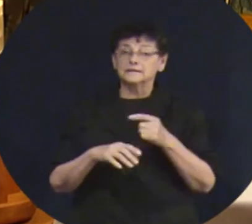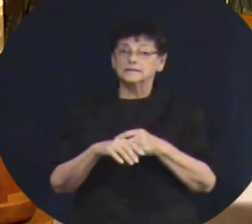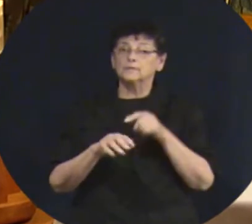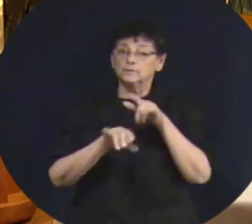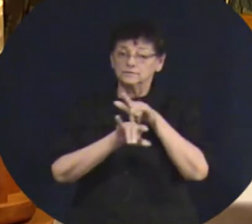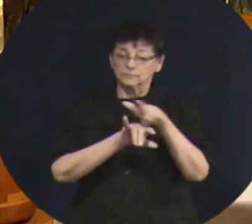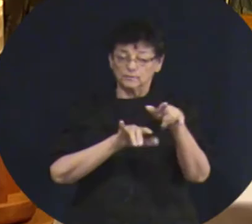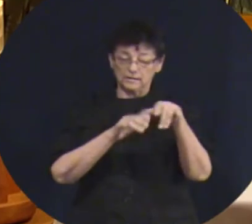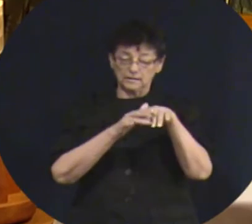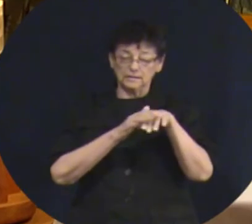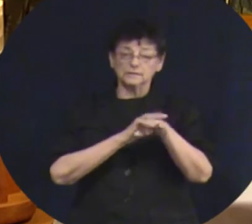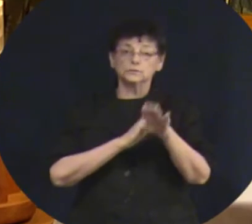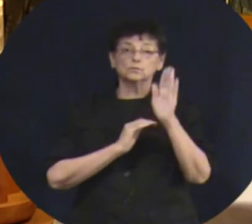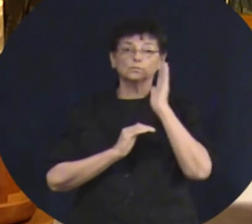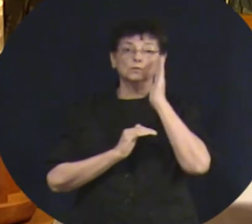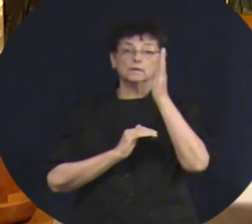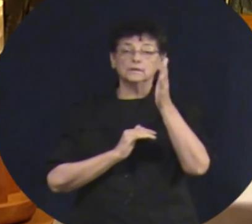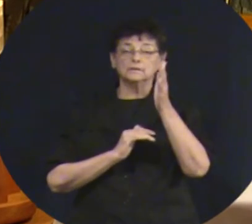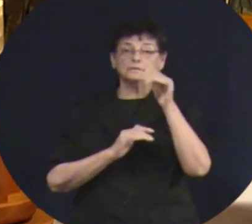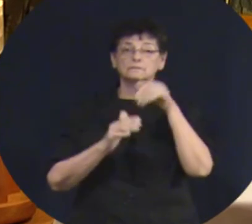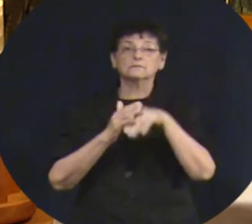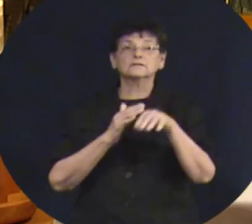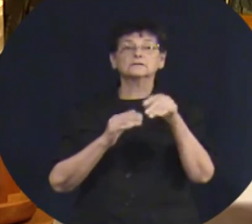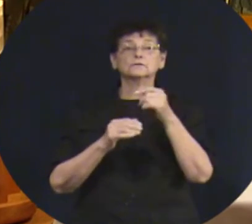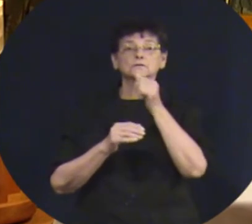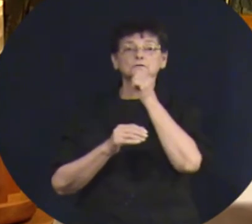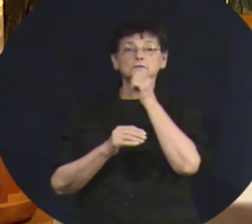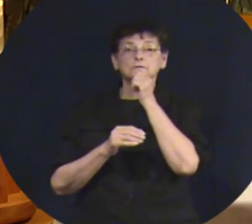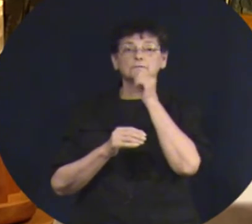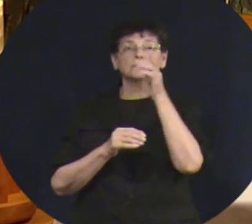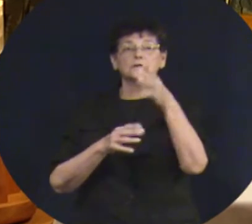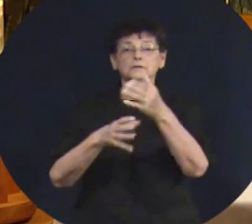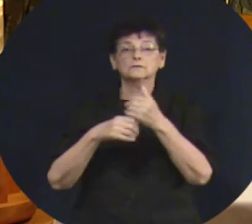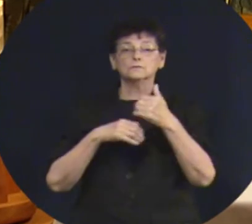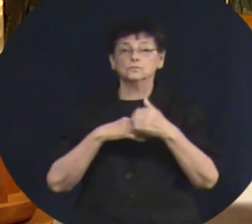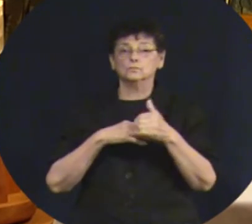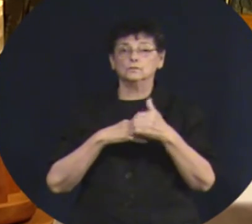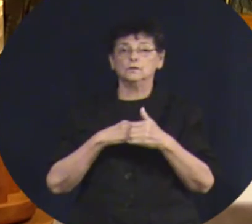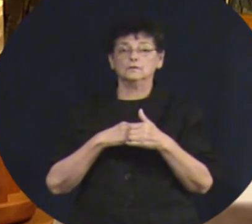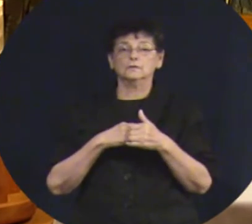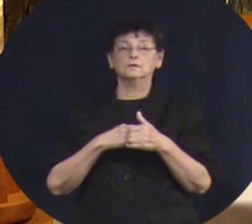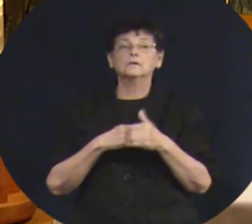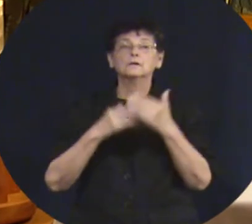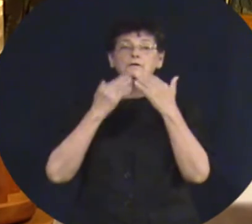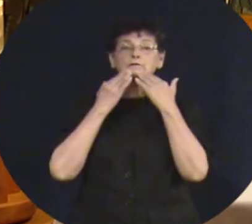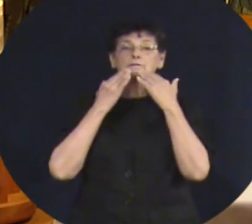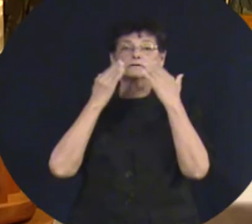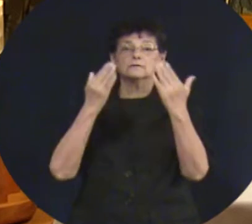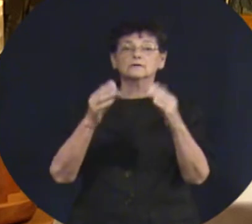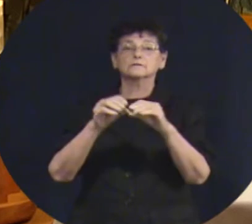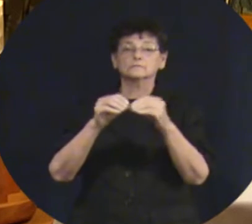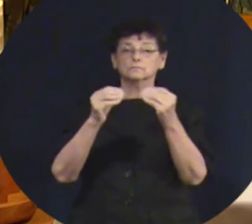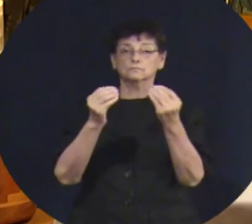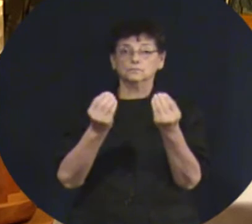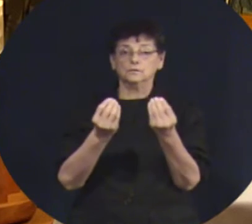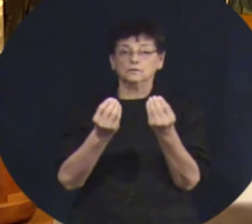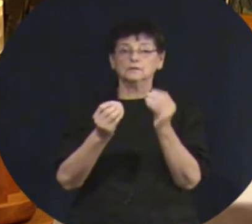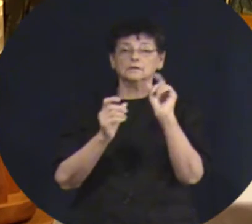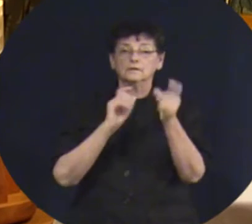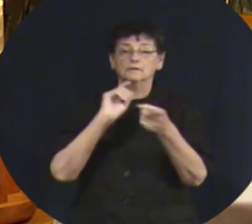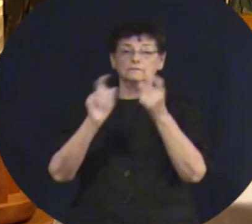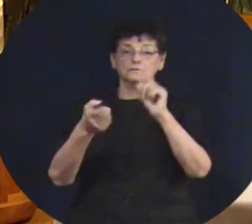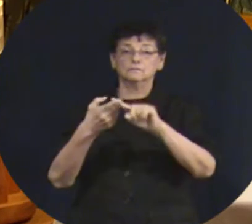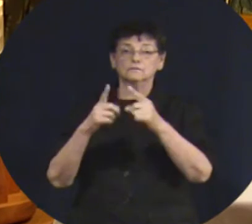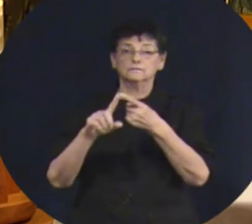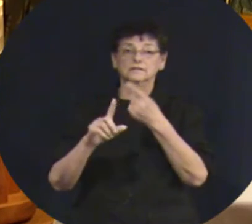he was betrayed and entered willingly into his passion, he took bread, and giving thanks, broke it, and gave it to